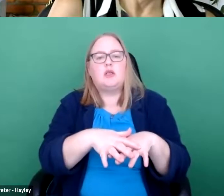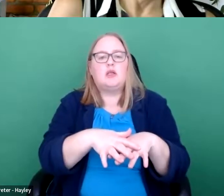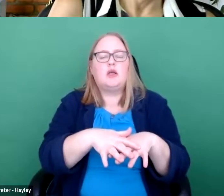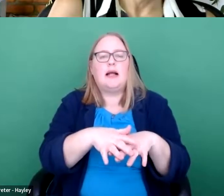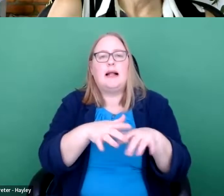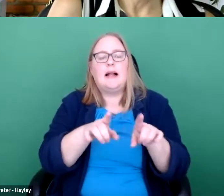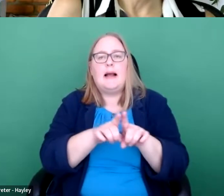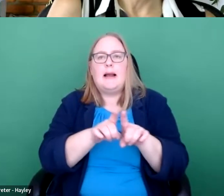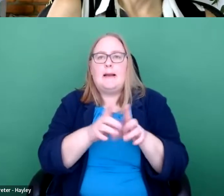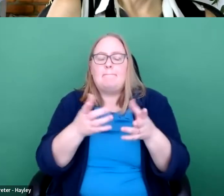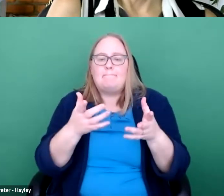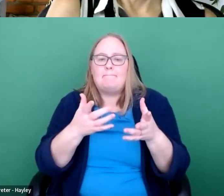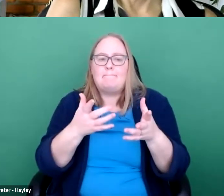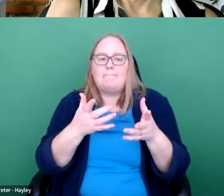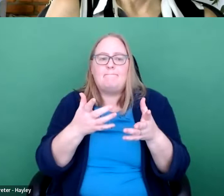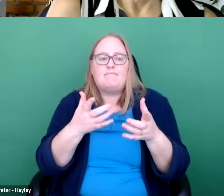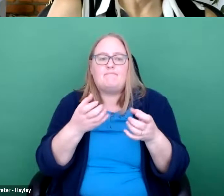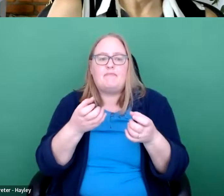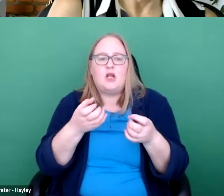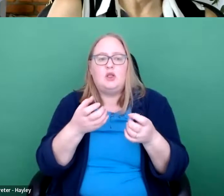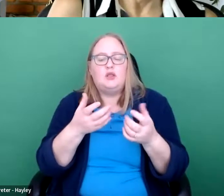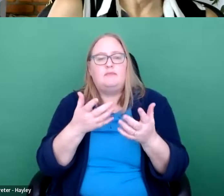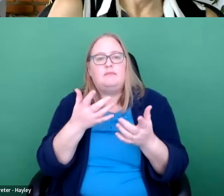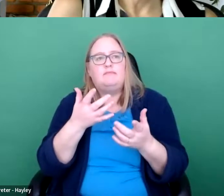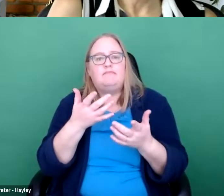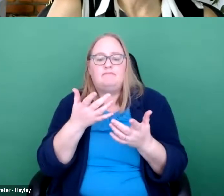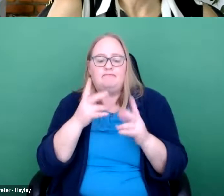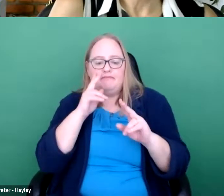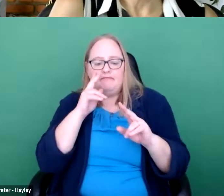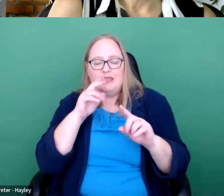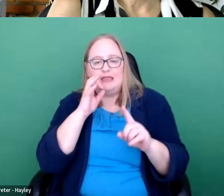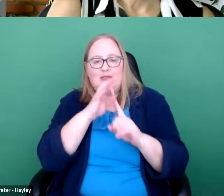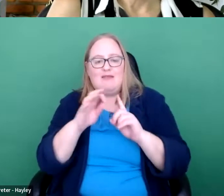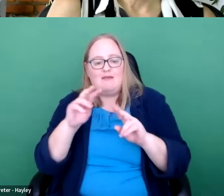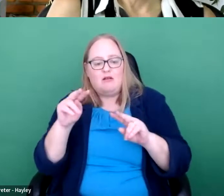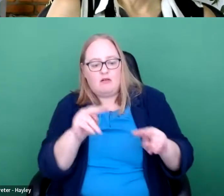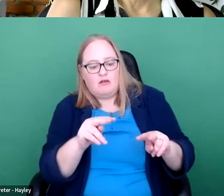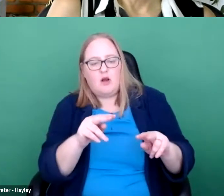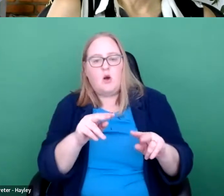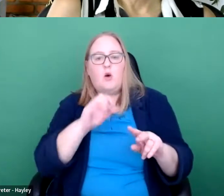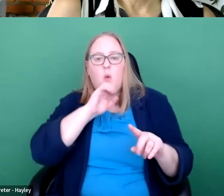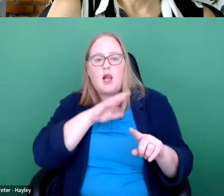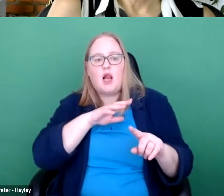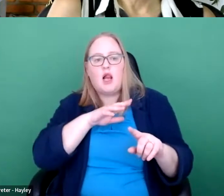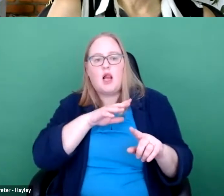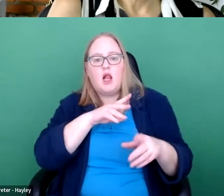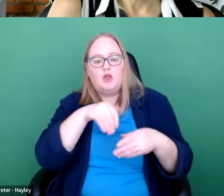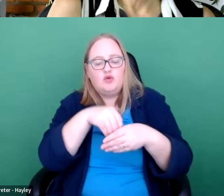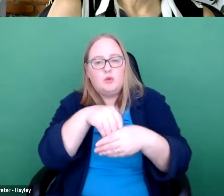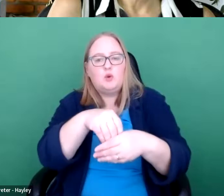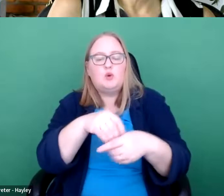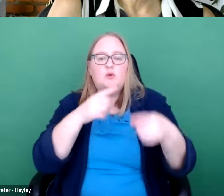like contribute to richer data? Yeah. Thanks. I mean, I think, I